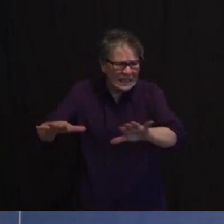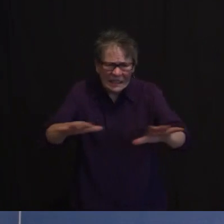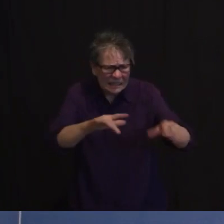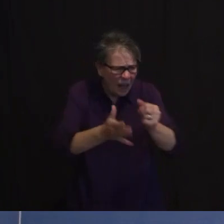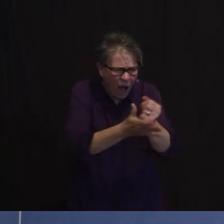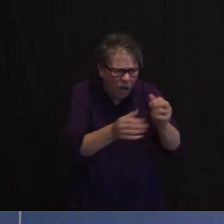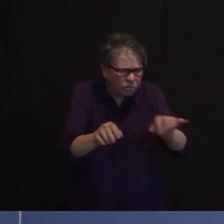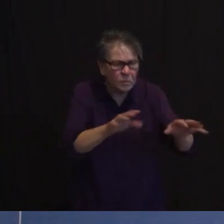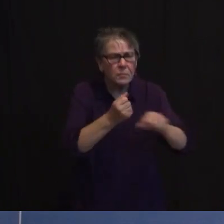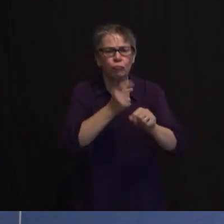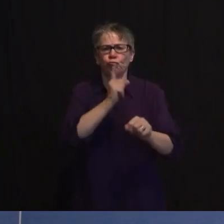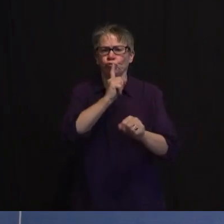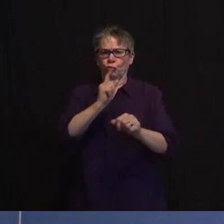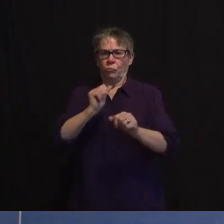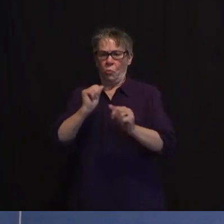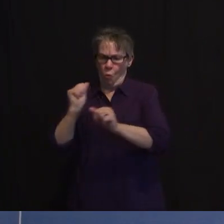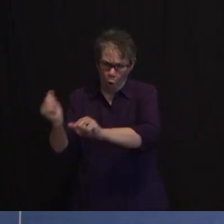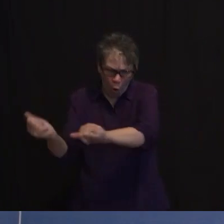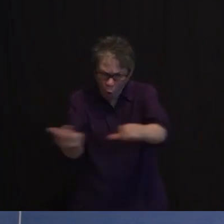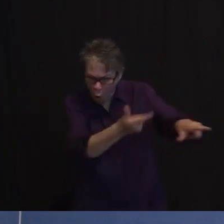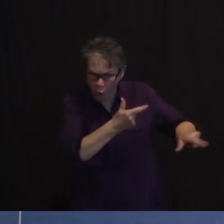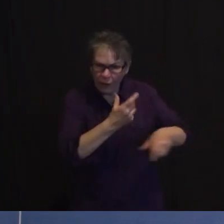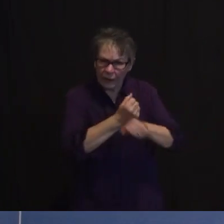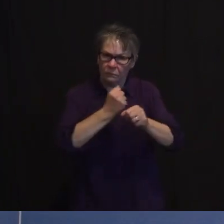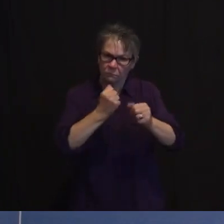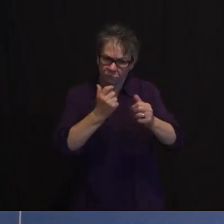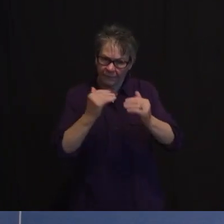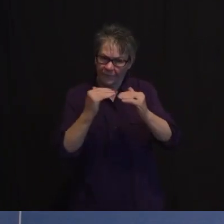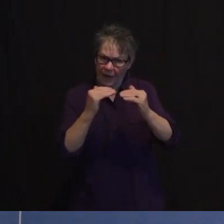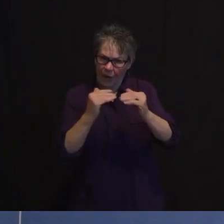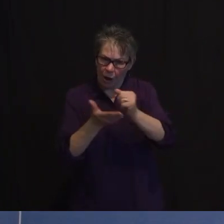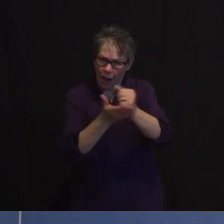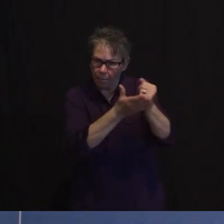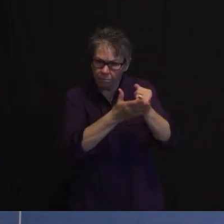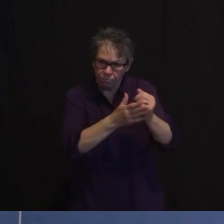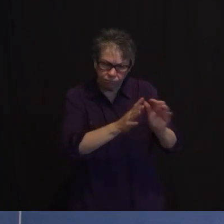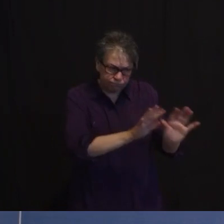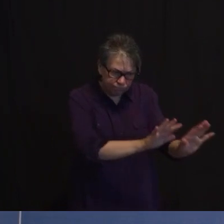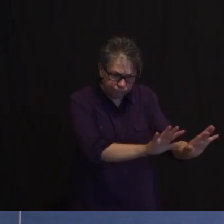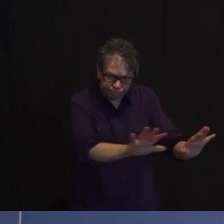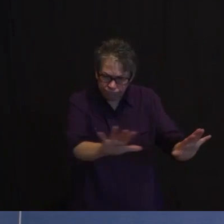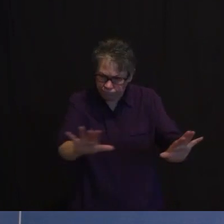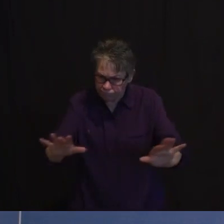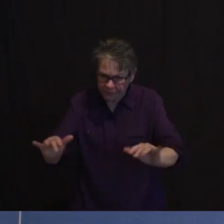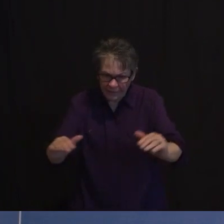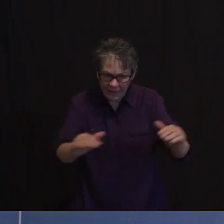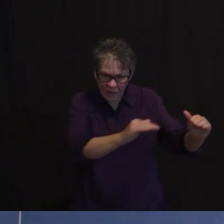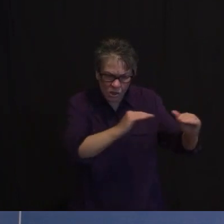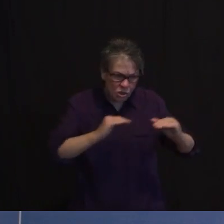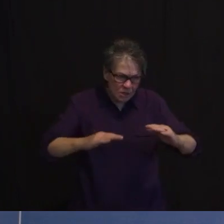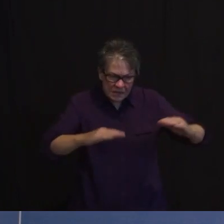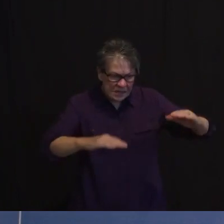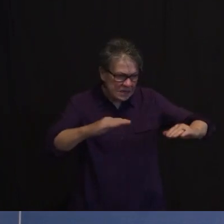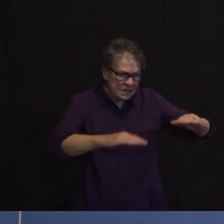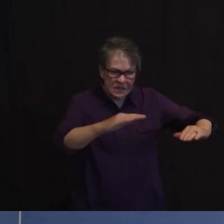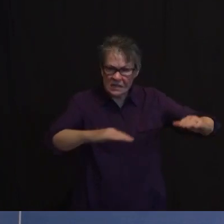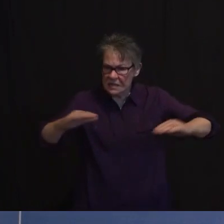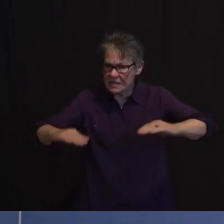care services during ordinary circumstances remain eligible, and there are no